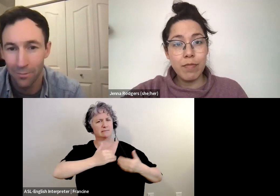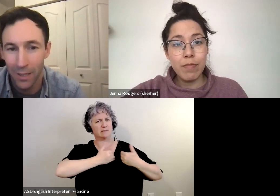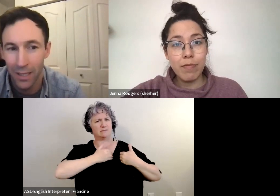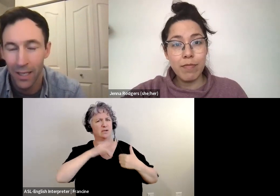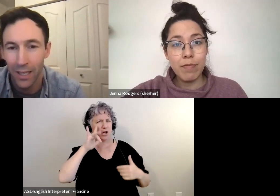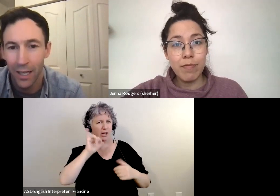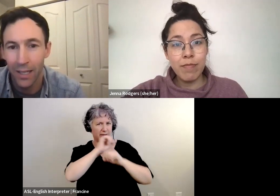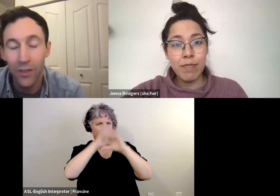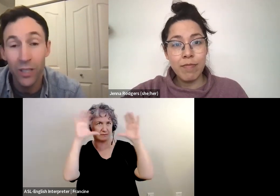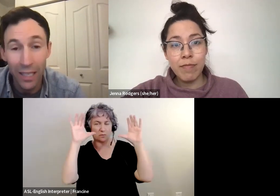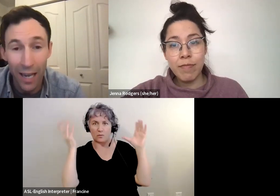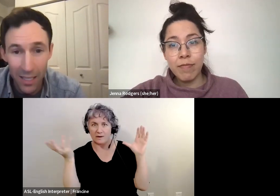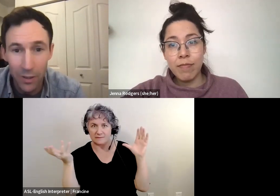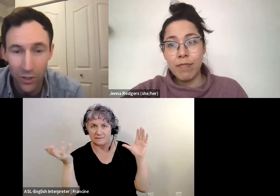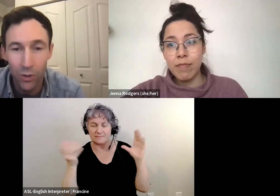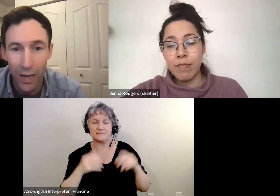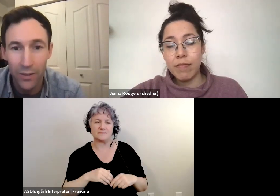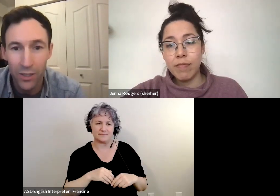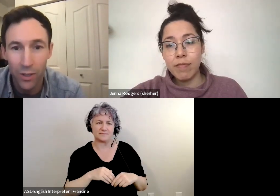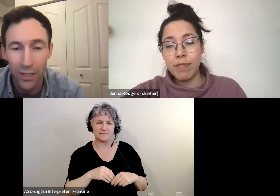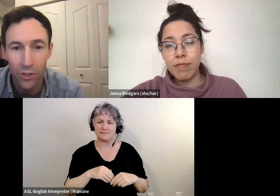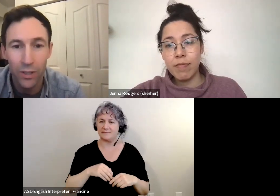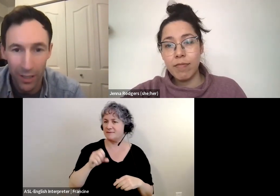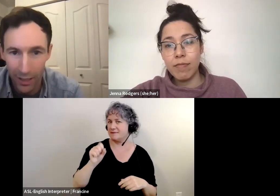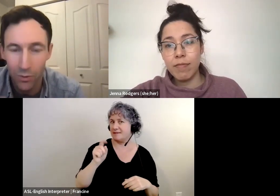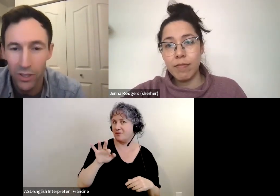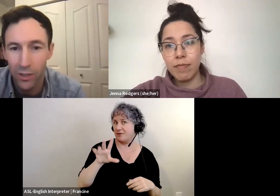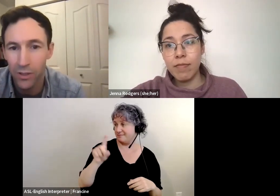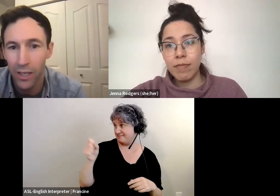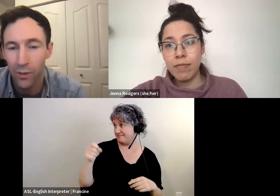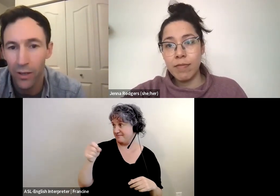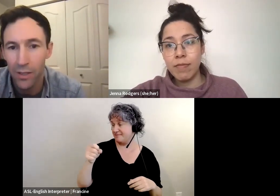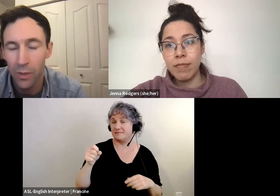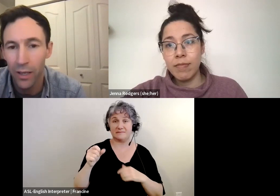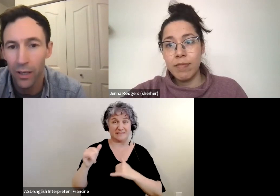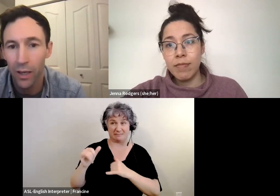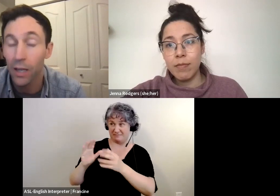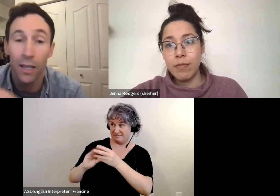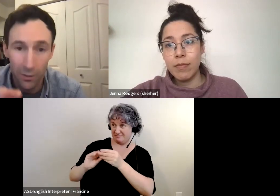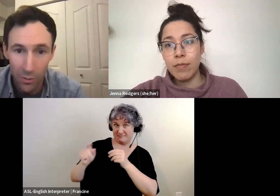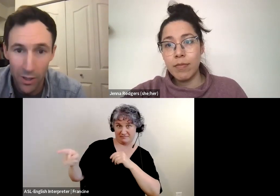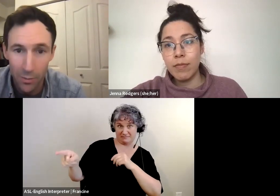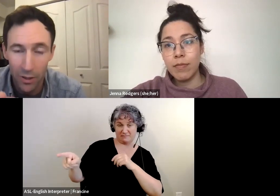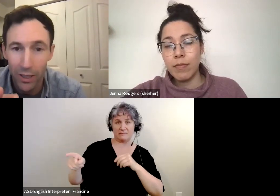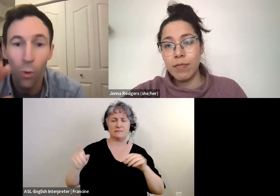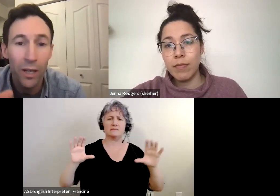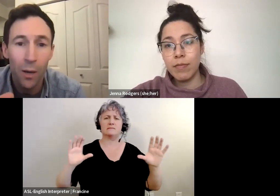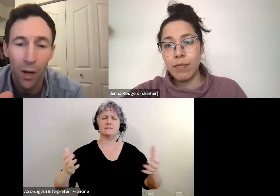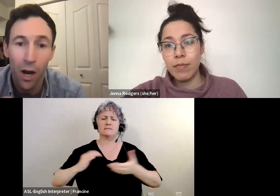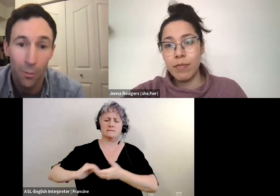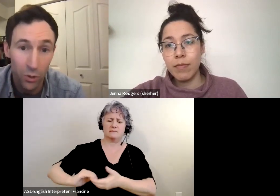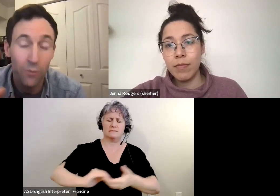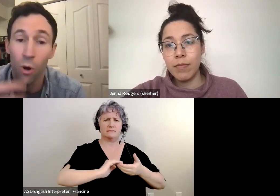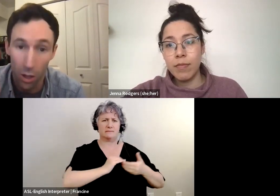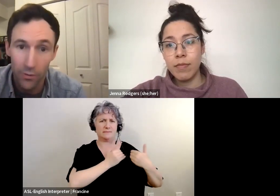Yeah. Another key aspect too around this training too, and it connected what Jenna was saying around this being a collective responsibility, opening